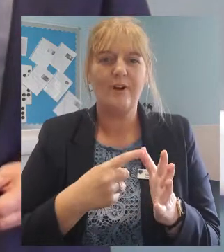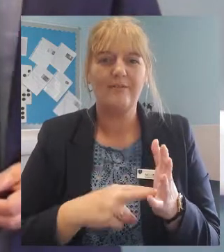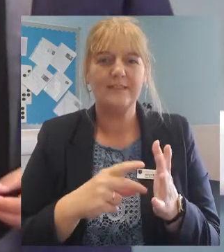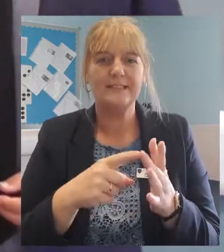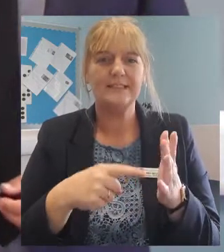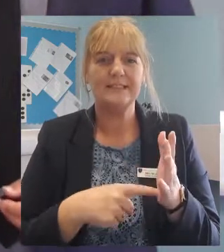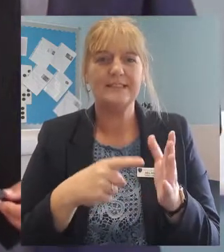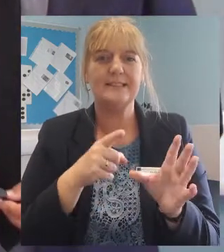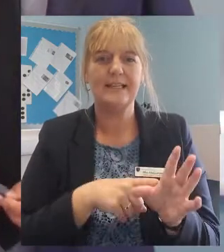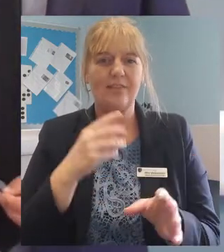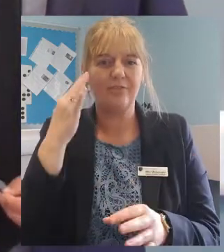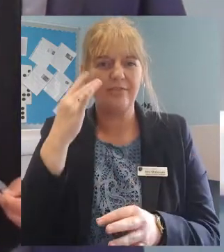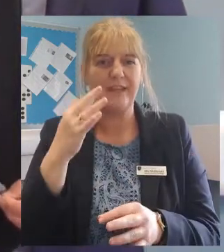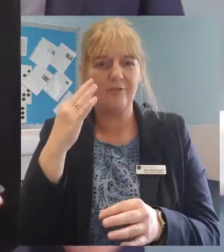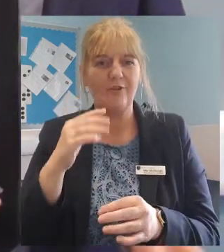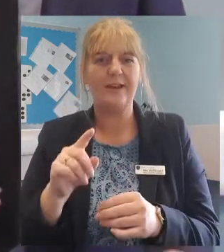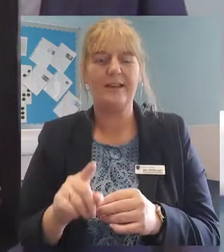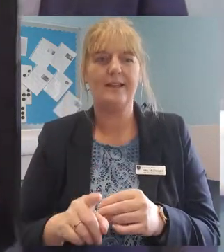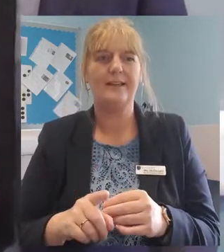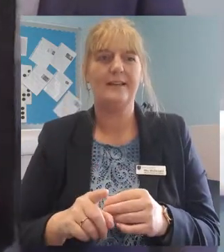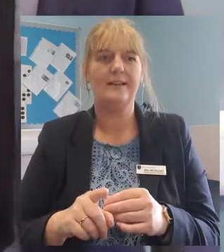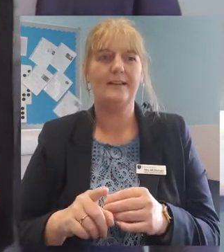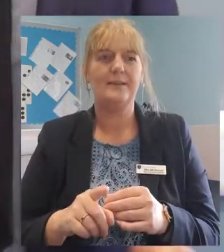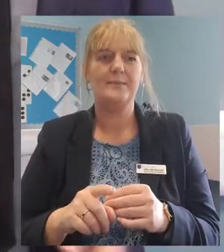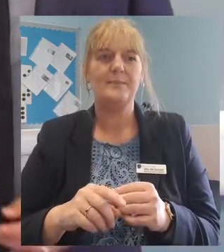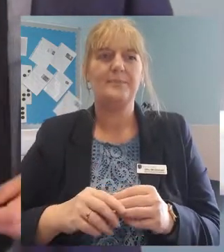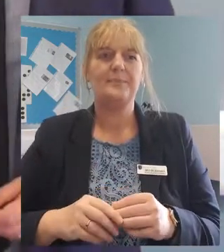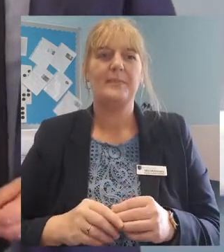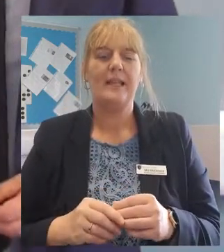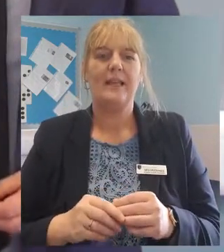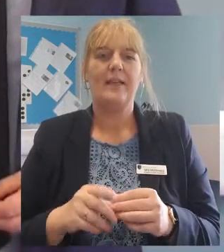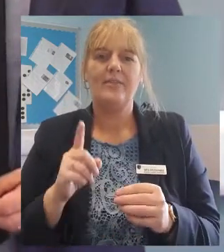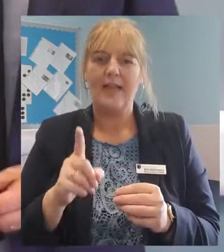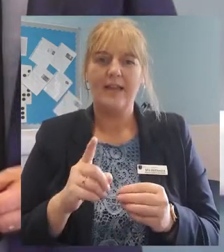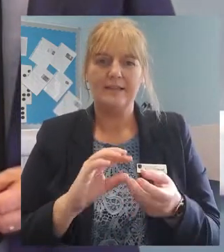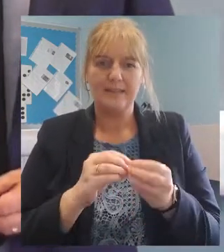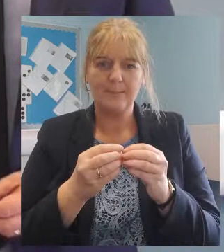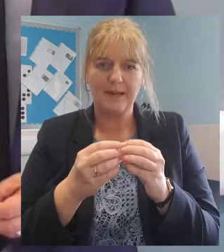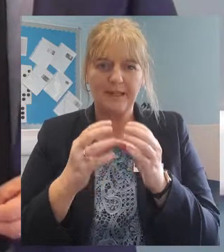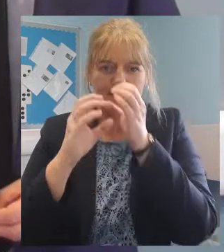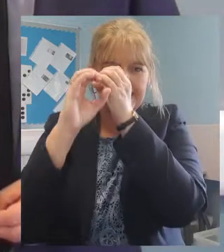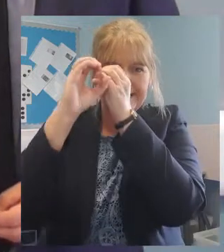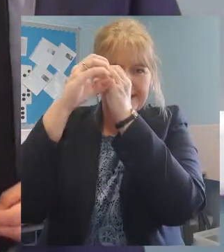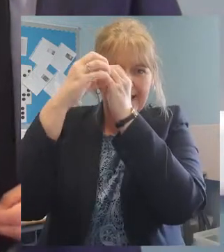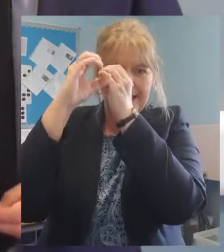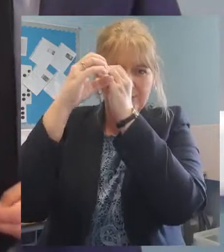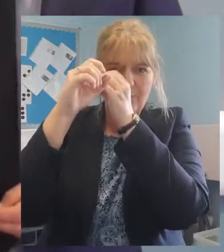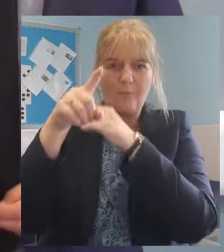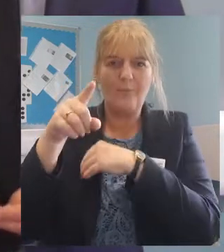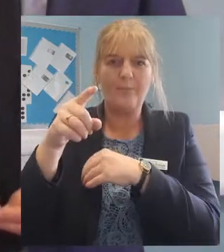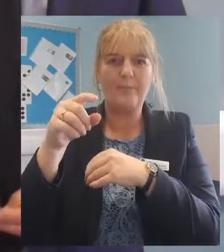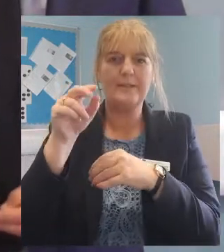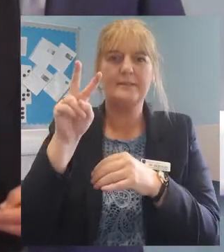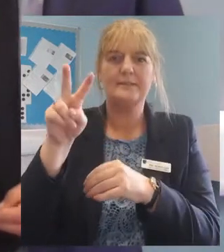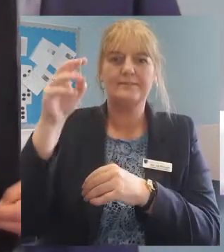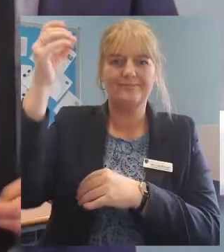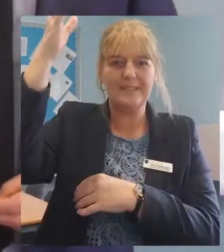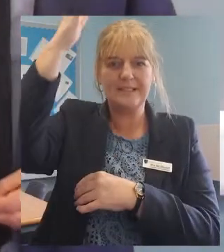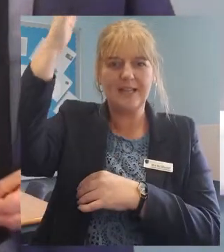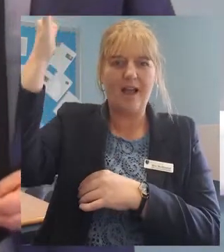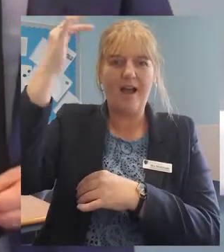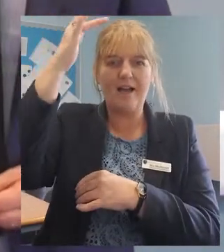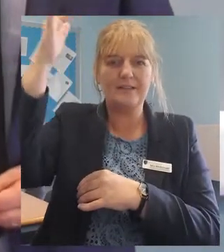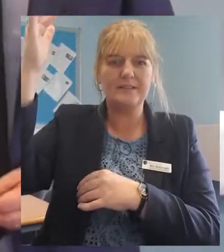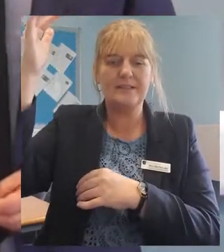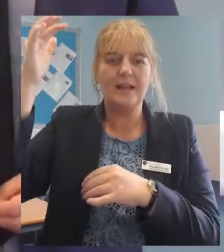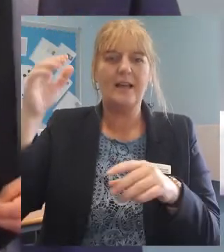In 1668, he built the first reflecting telescope by using a mirror to reflect the image of the stars.